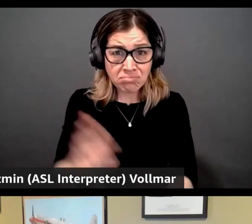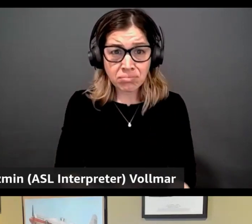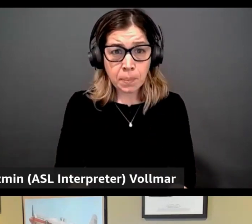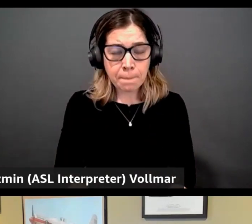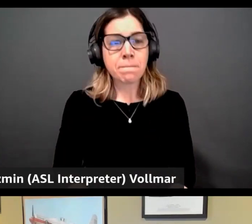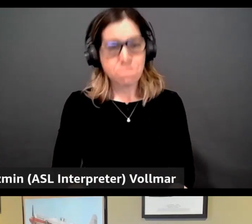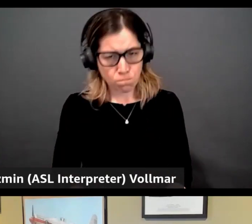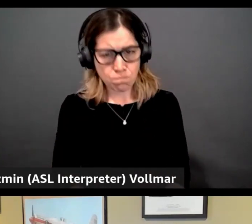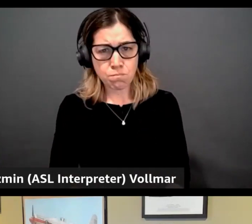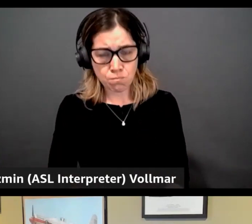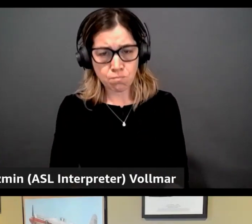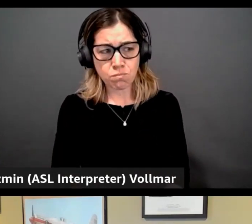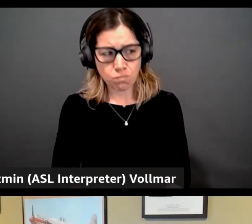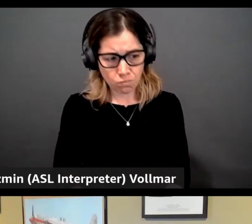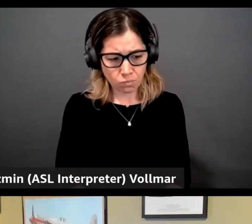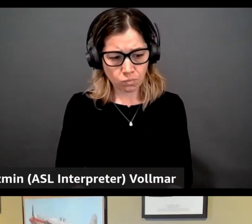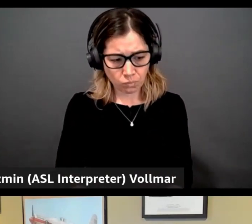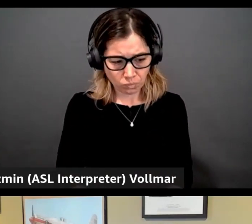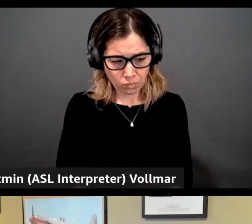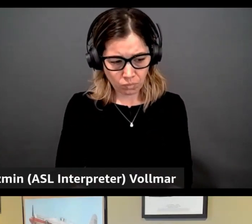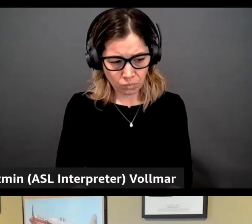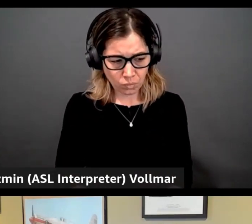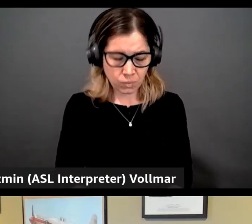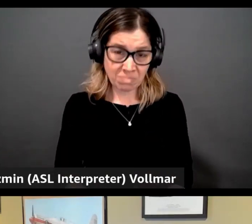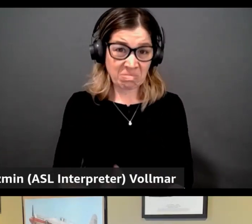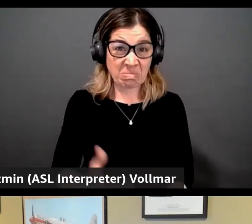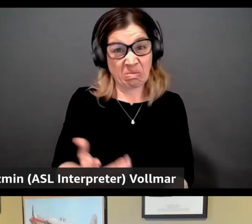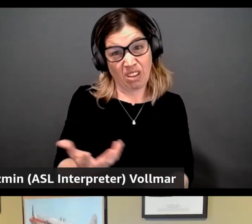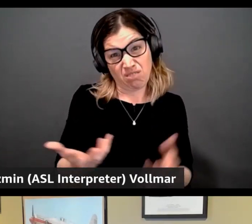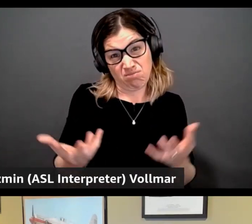Yeah, sure. Actually, there is not too much to it.